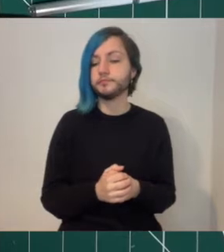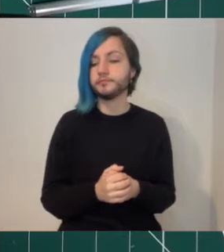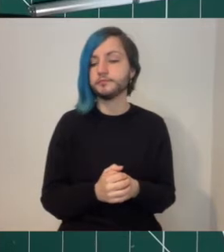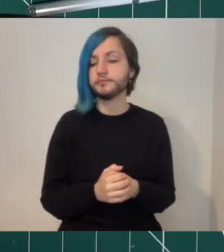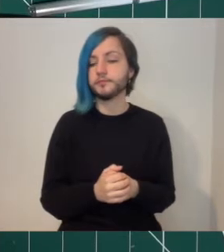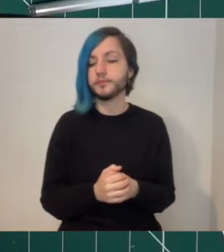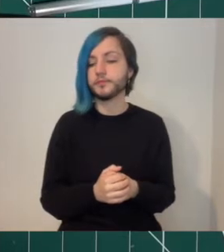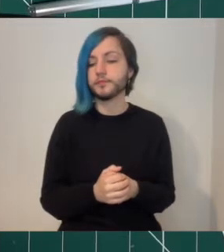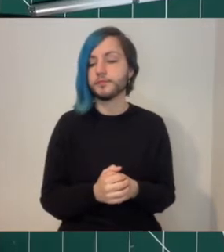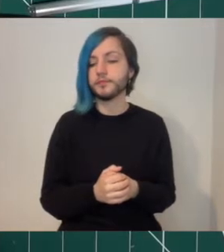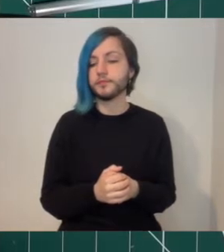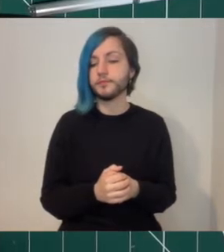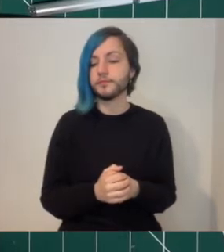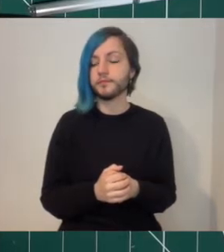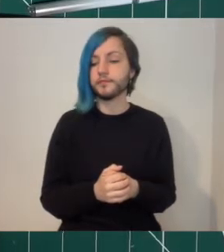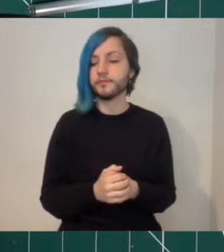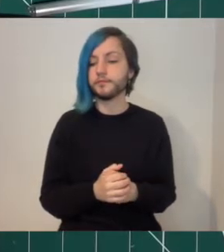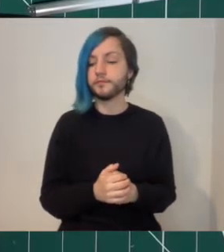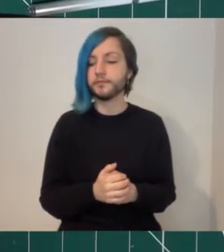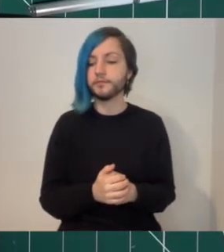like this.